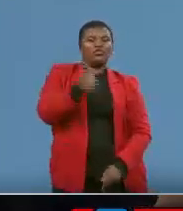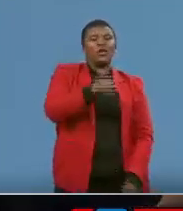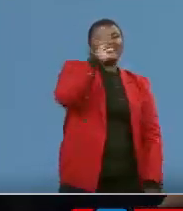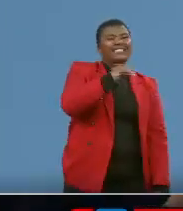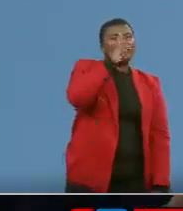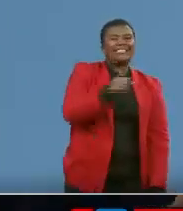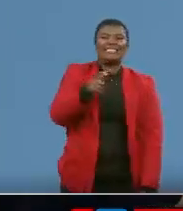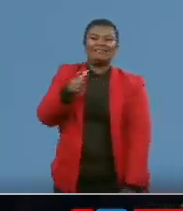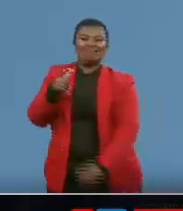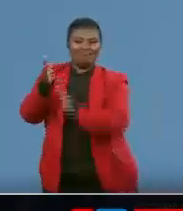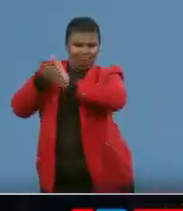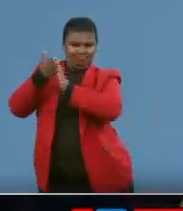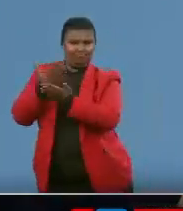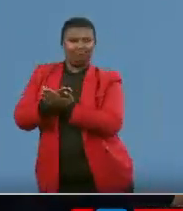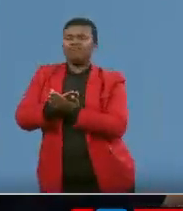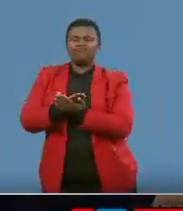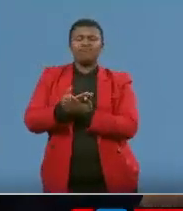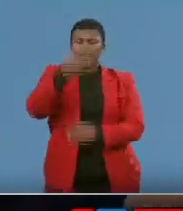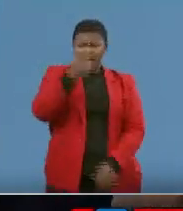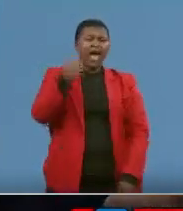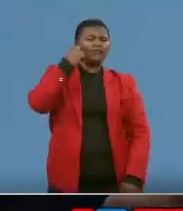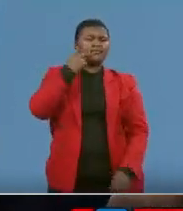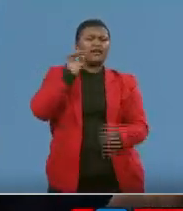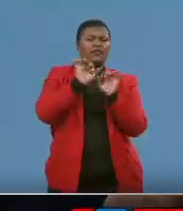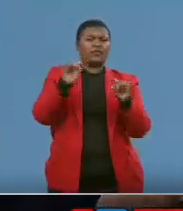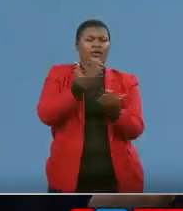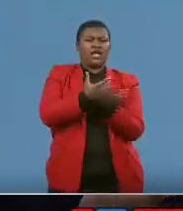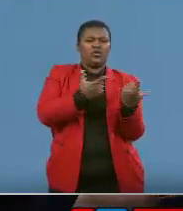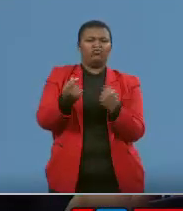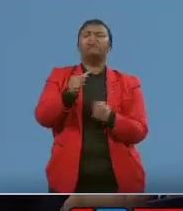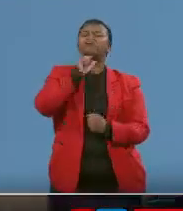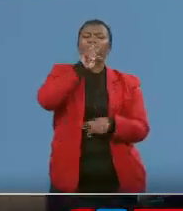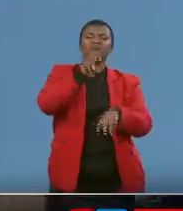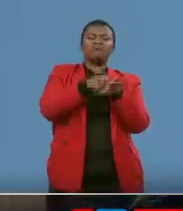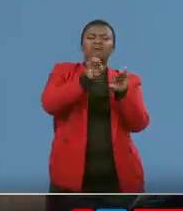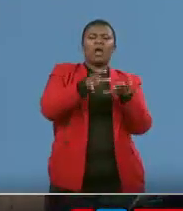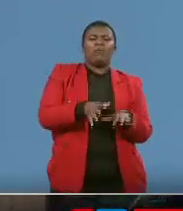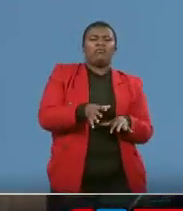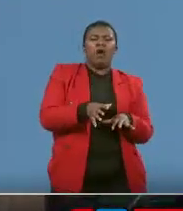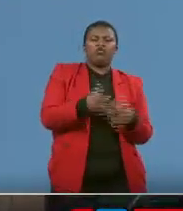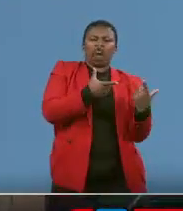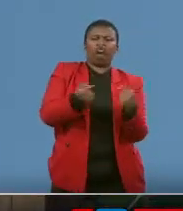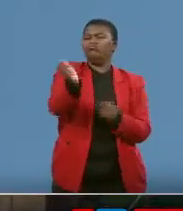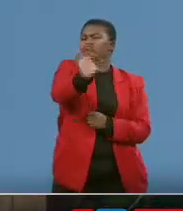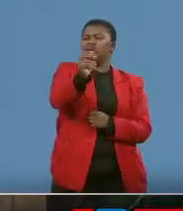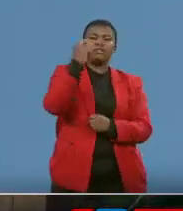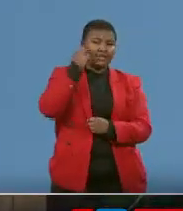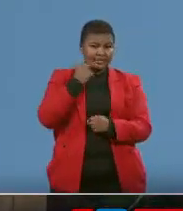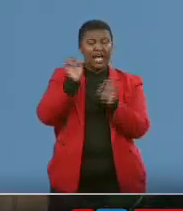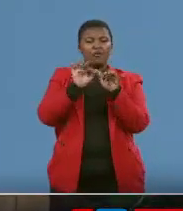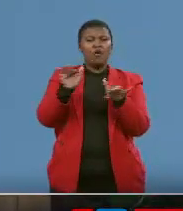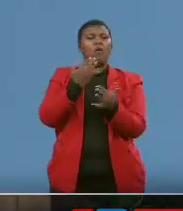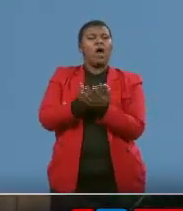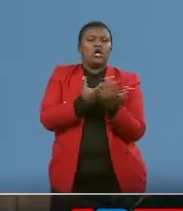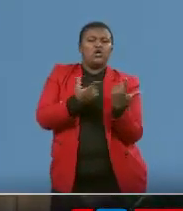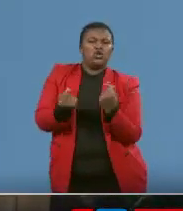and hear and sign. Right. But there are deaf people who can do it. And especially if something is pre-recorded, you don't need an Andiswa to do it, or